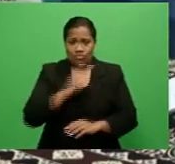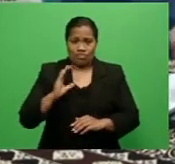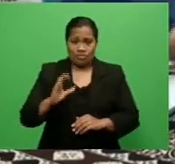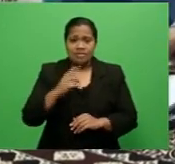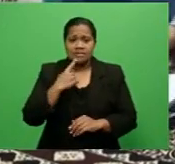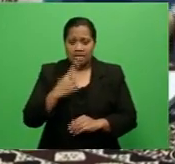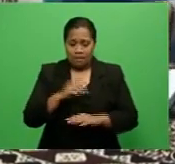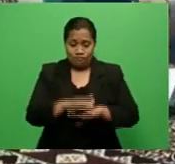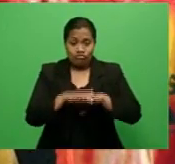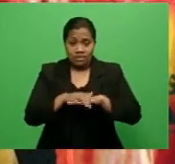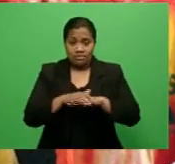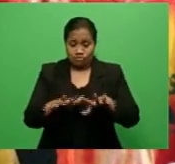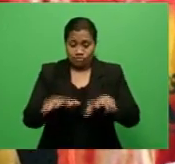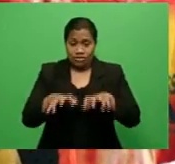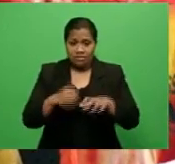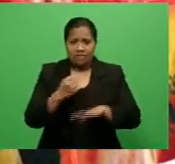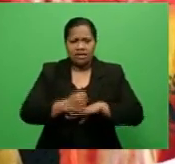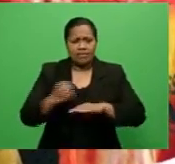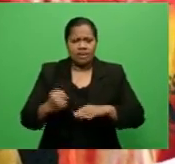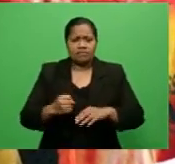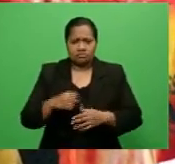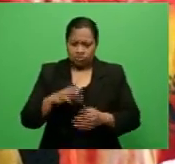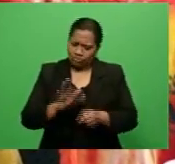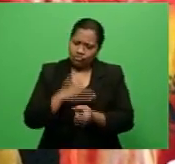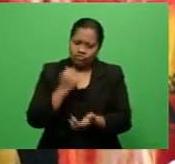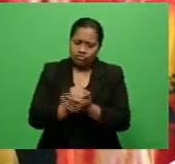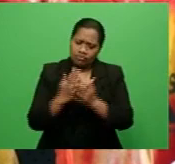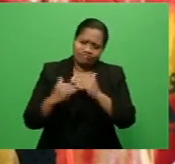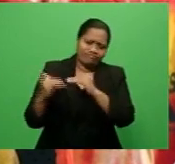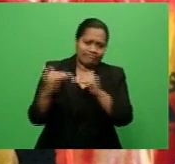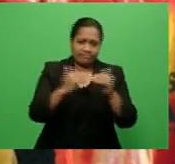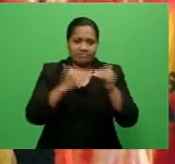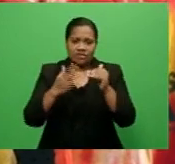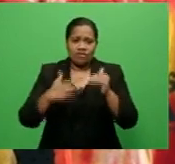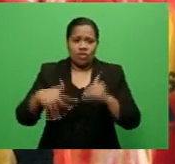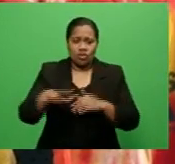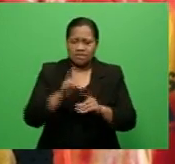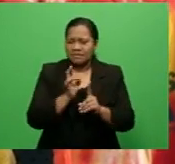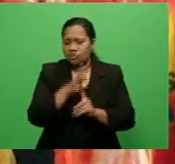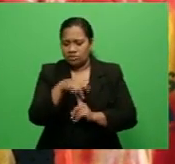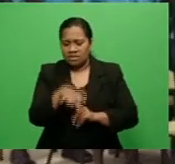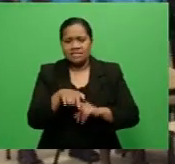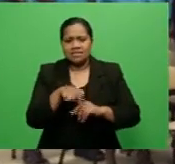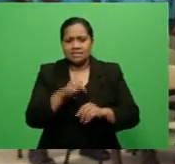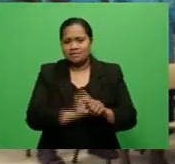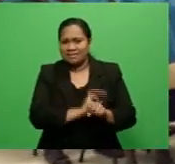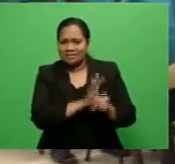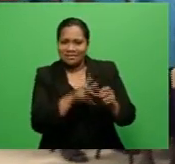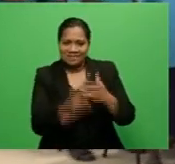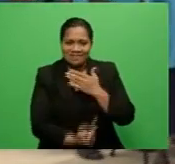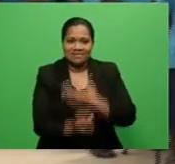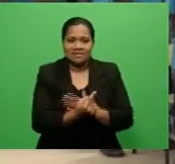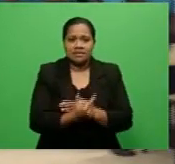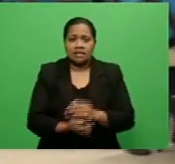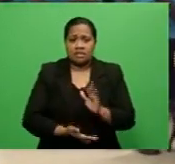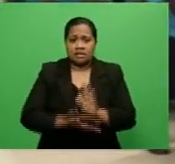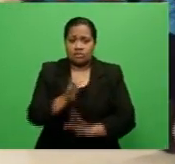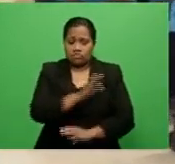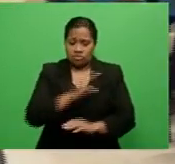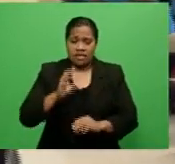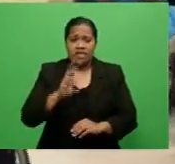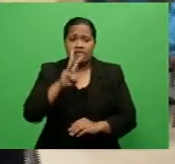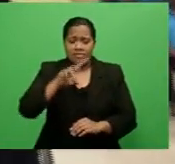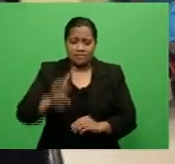government ensures there is equality for all, especially during the pandemic. The High Commission donated $3,000 to the